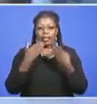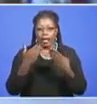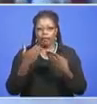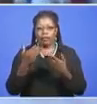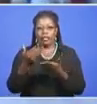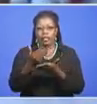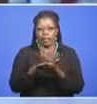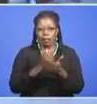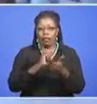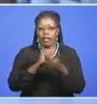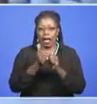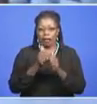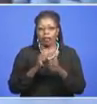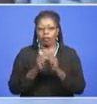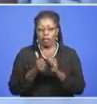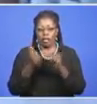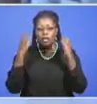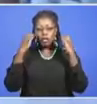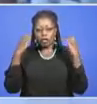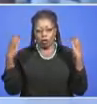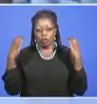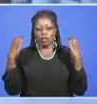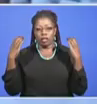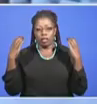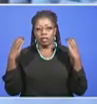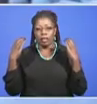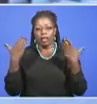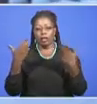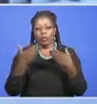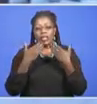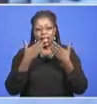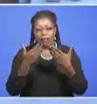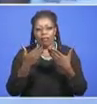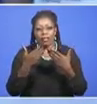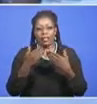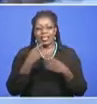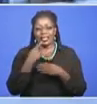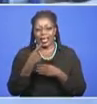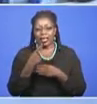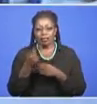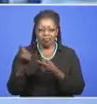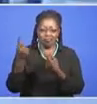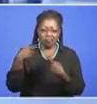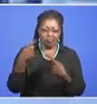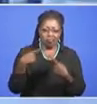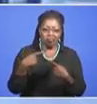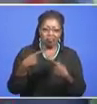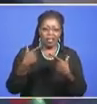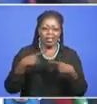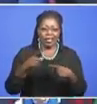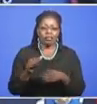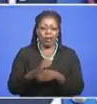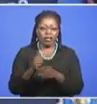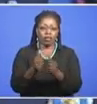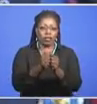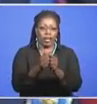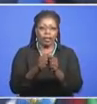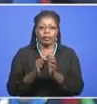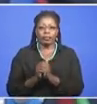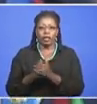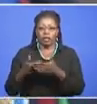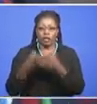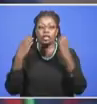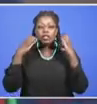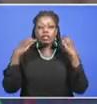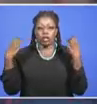the athletes and their coaches, they were gracious enough to say, well, let's spar or let's help you out. Head coach Anthony